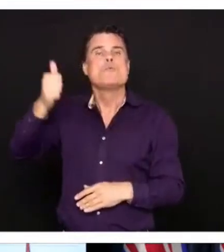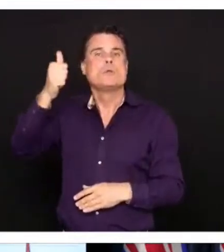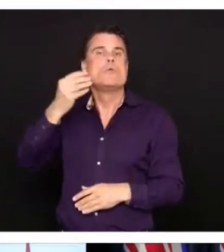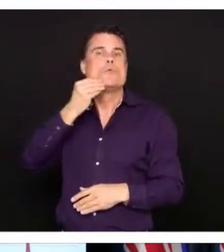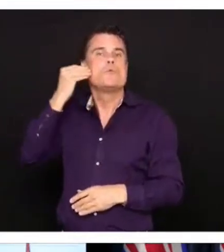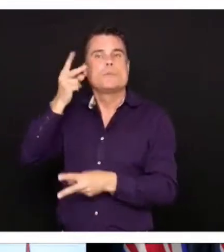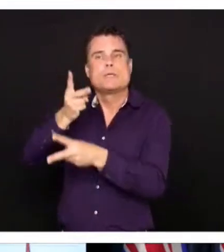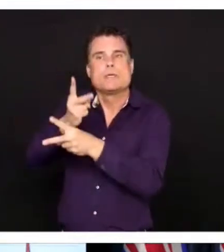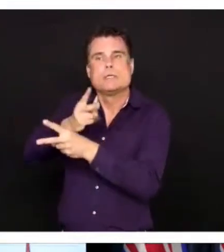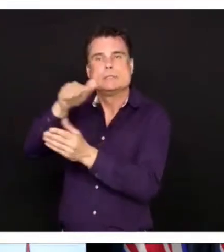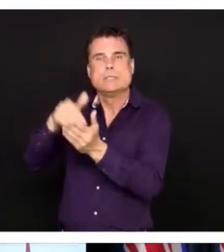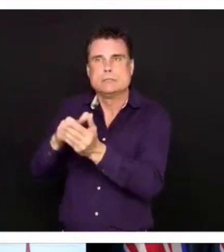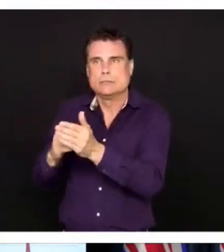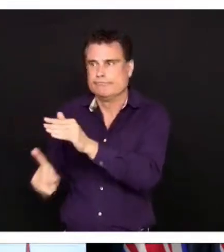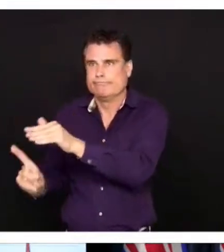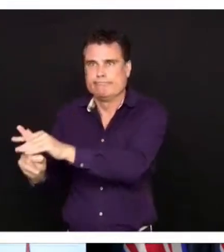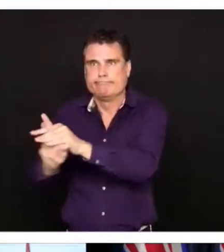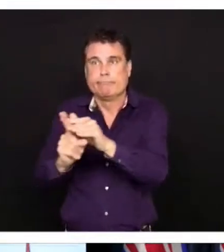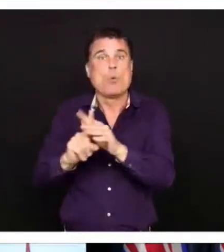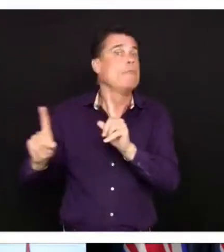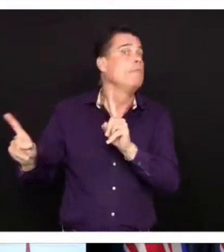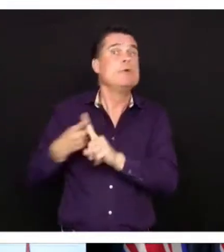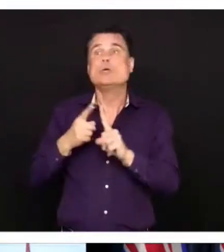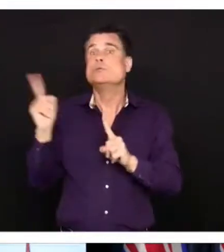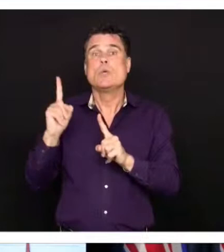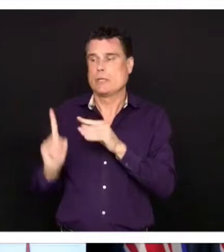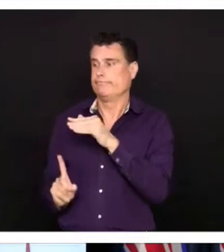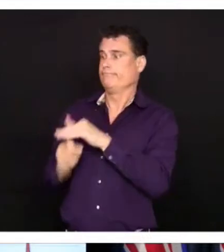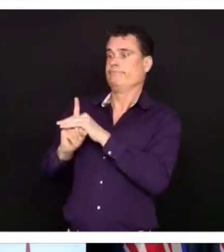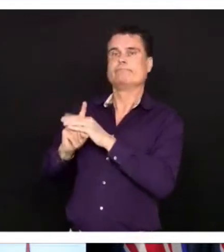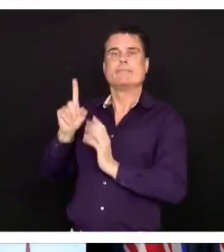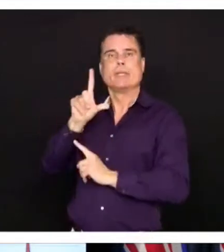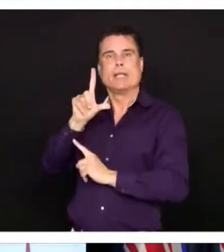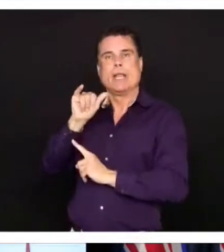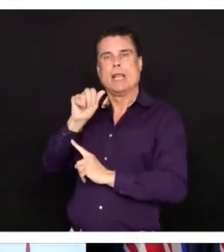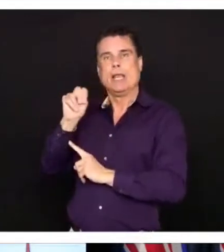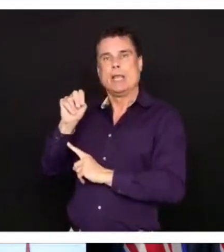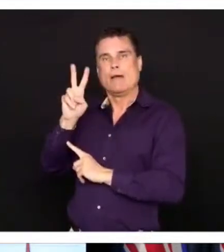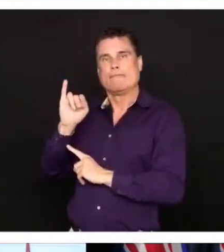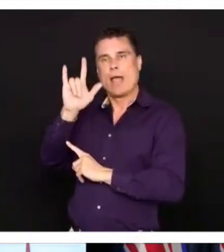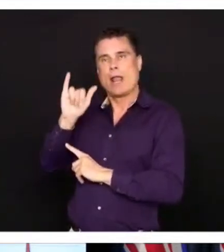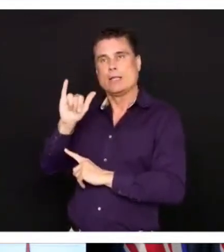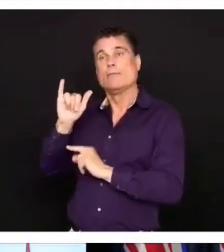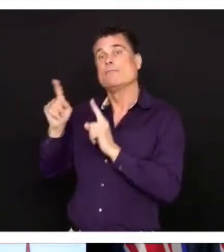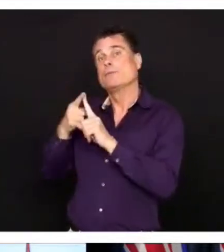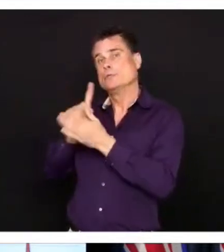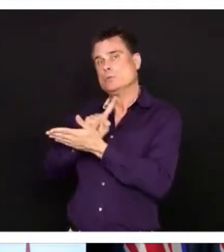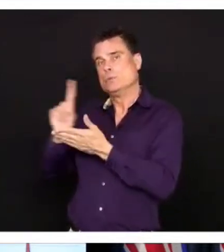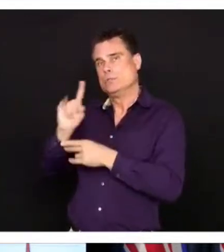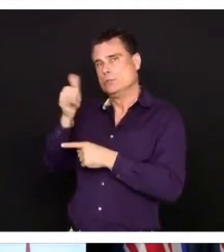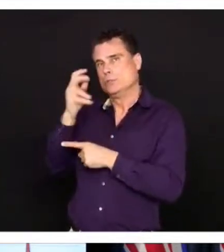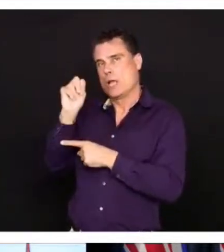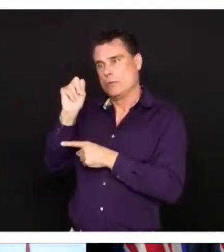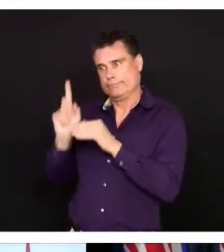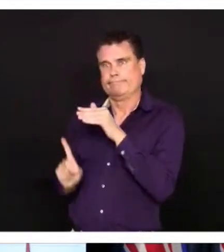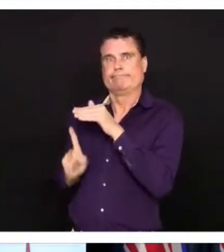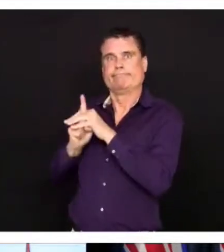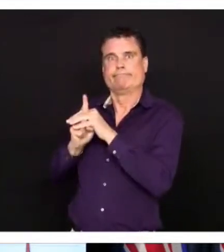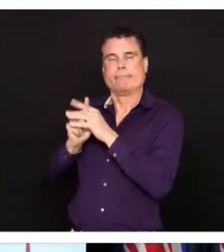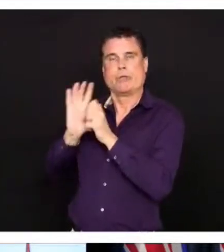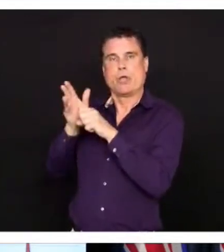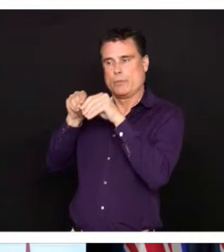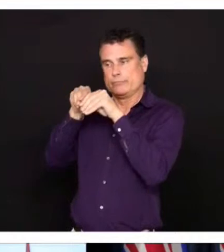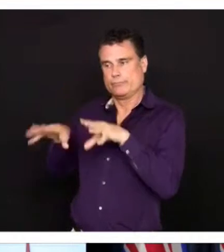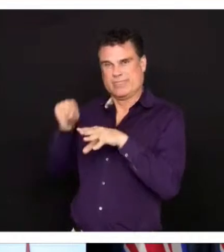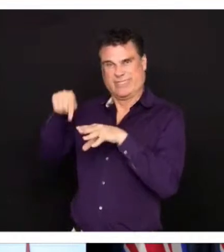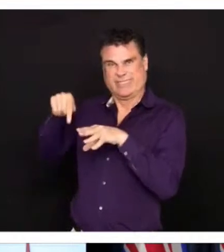the measures of our new cases in intensive care unit, and that's in the blue at the bottom, and that is a more stable measure